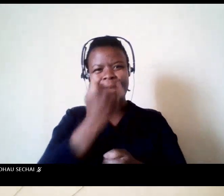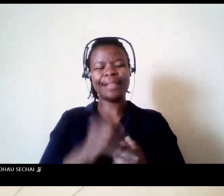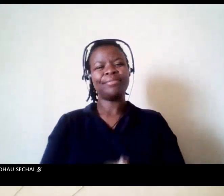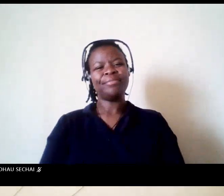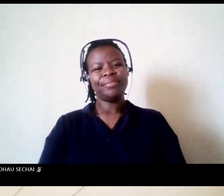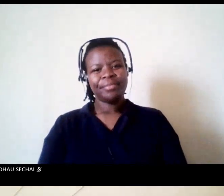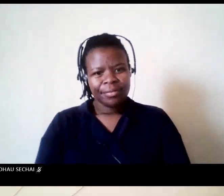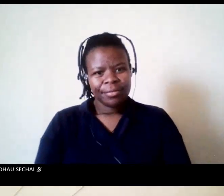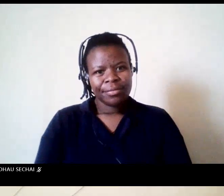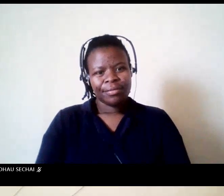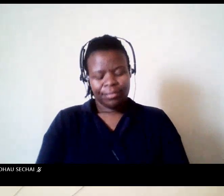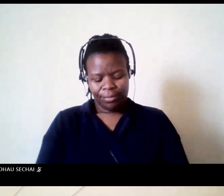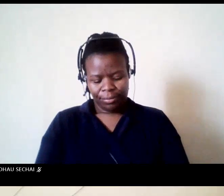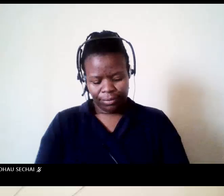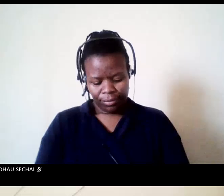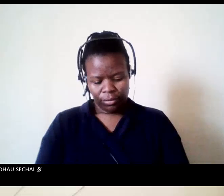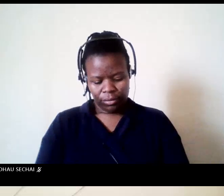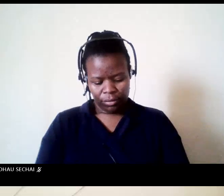Chantal.